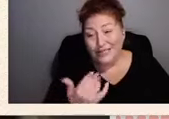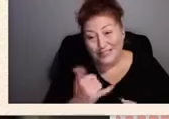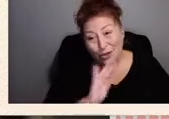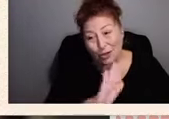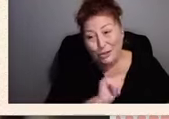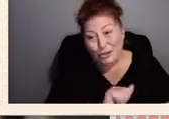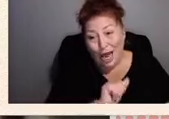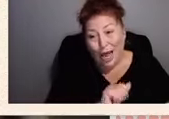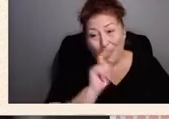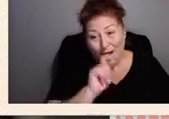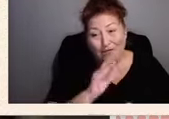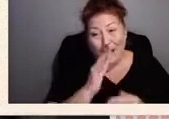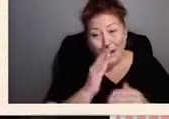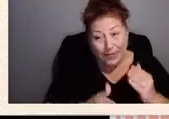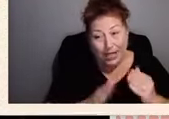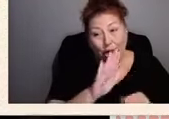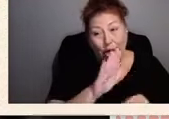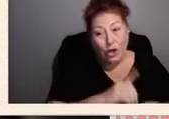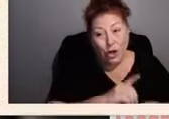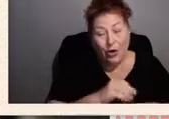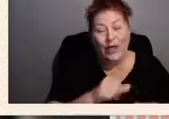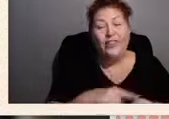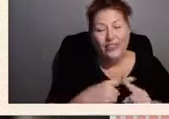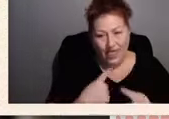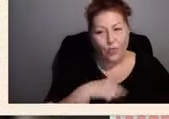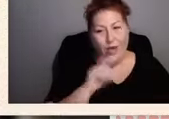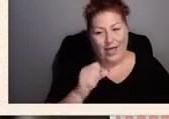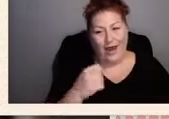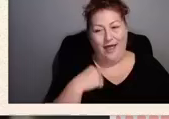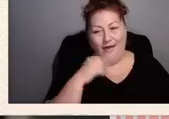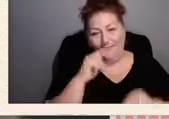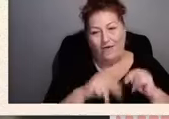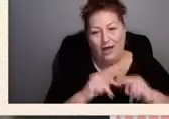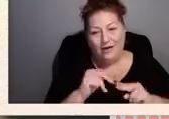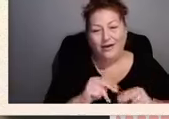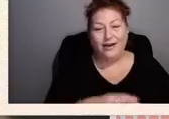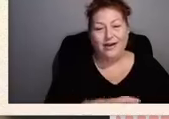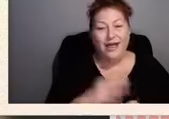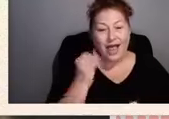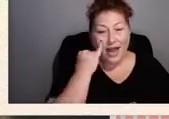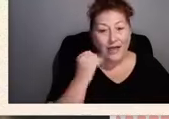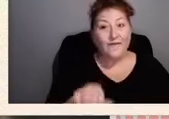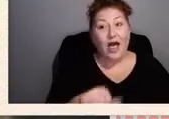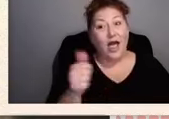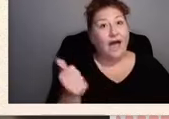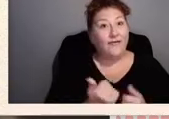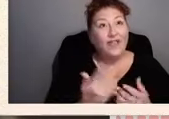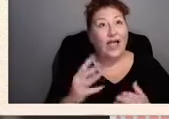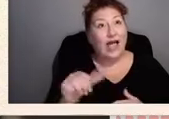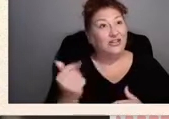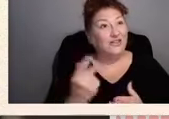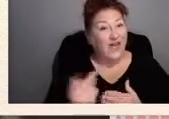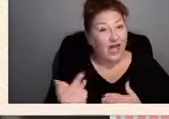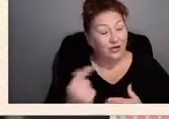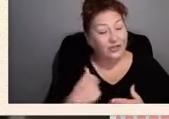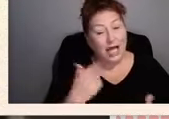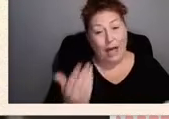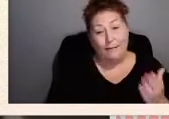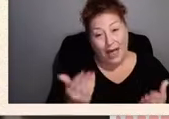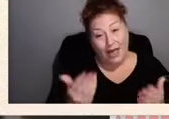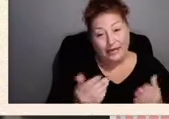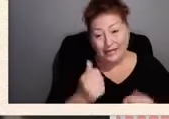your duties, and then we can have fun. And if all else fails, I might